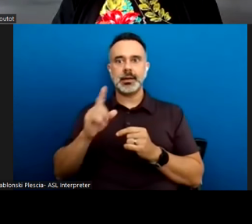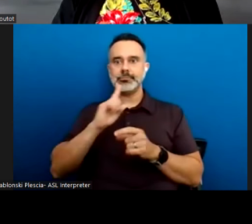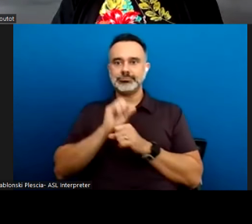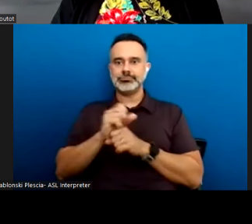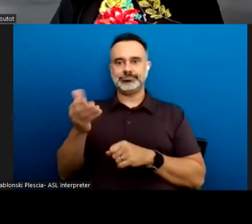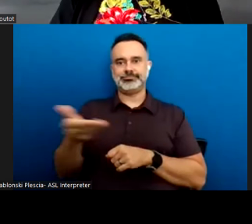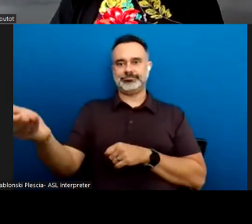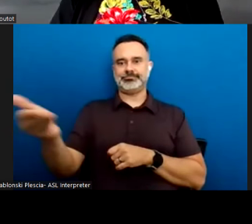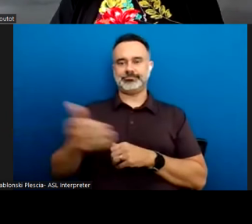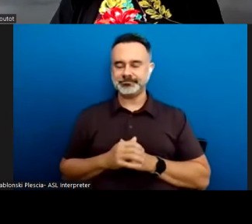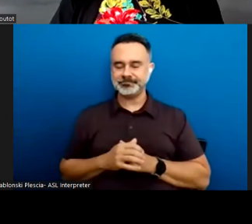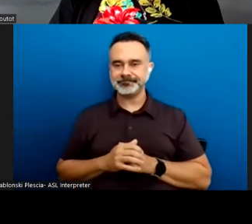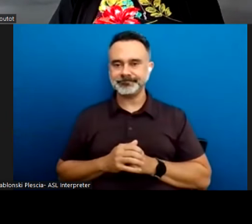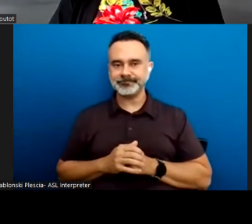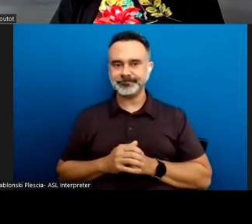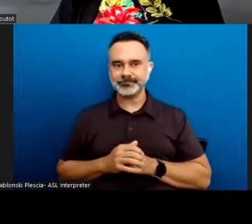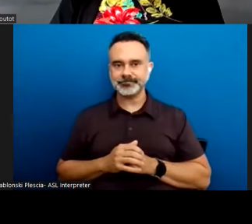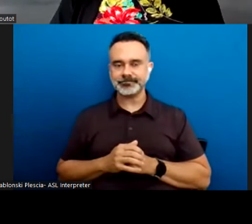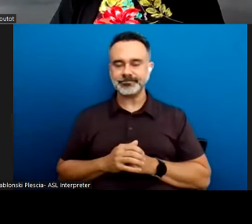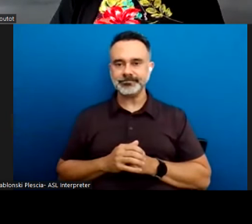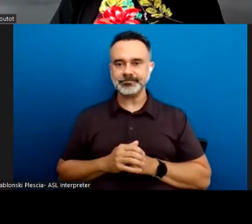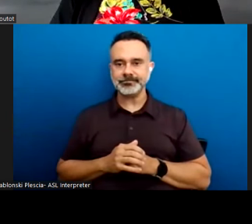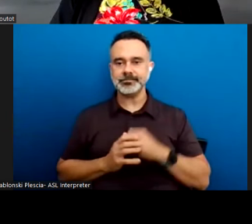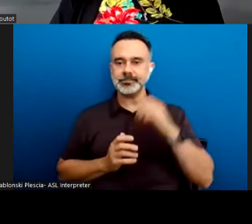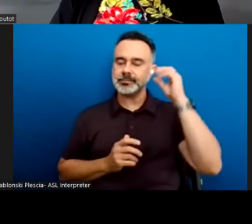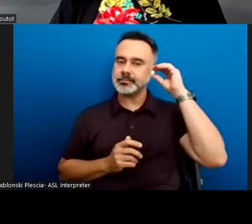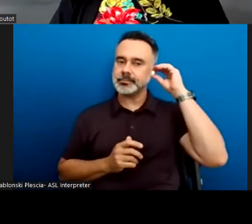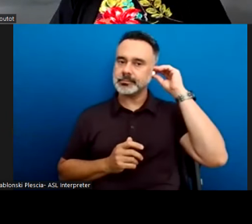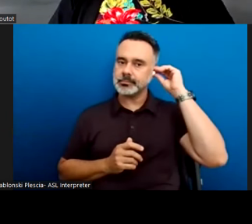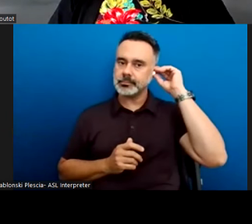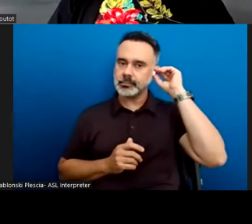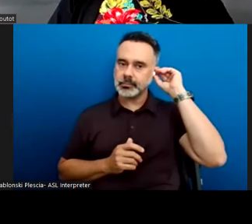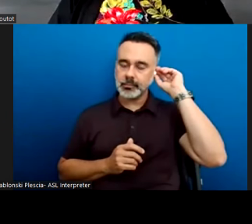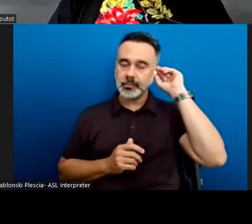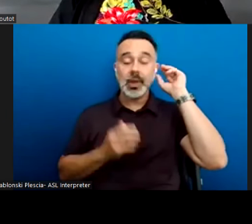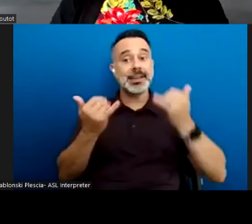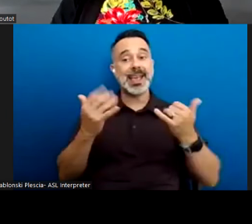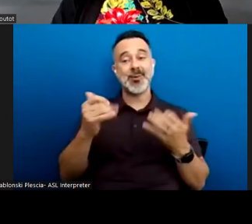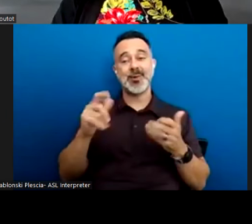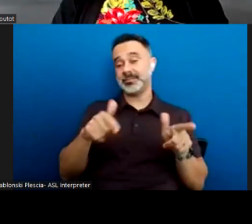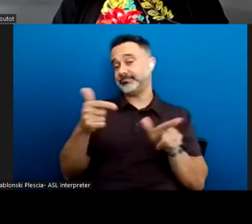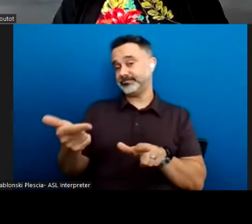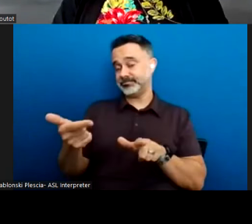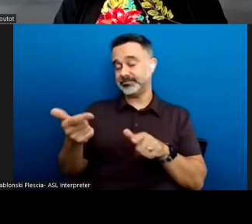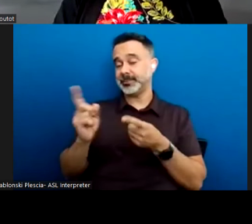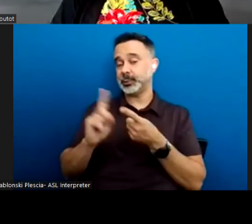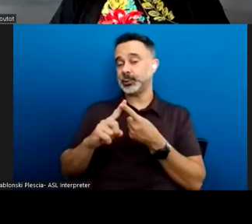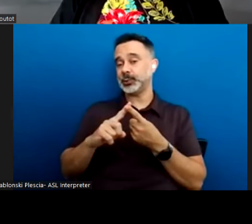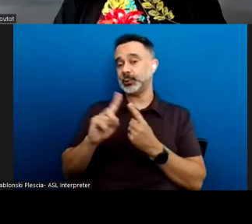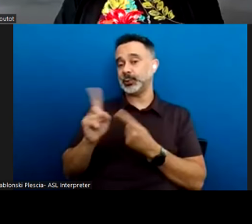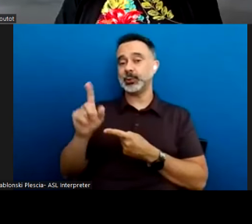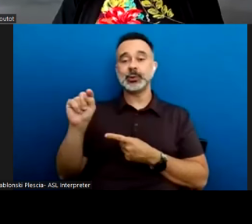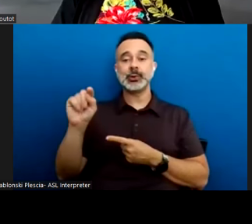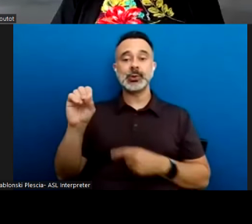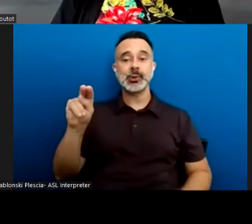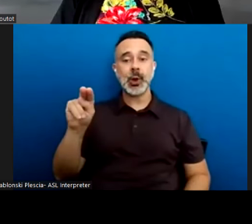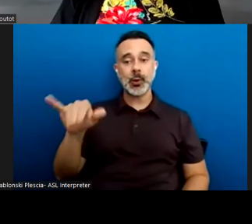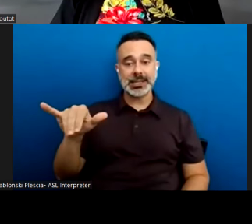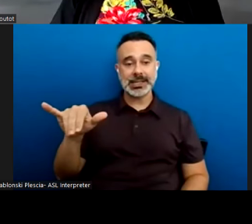job. And having said that, I would now like to turn the presentation over to Tony